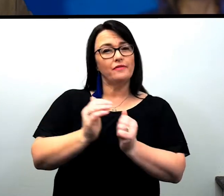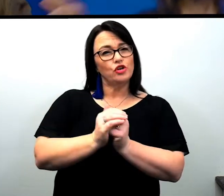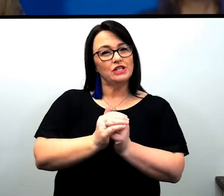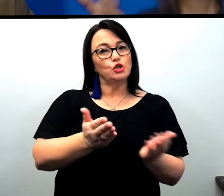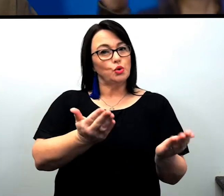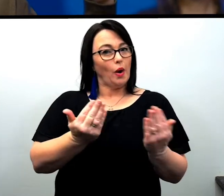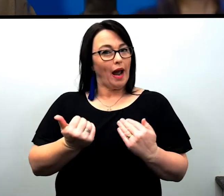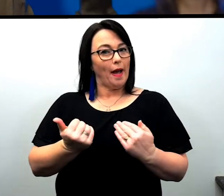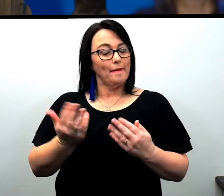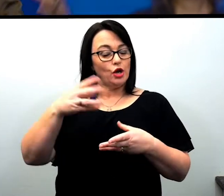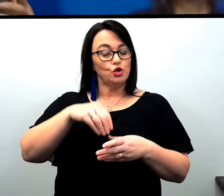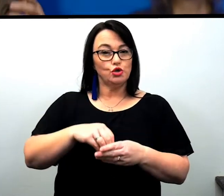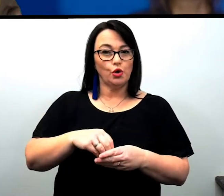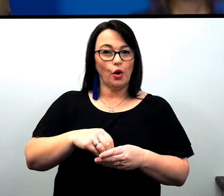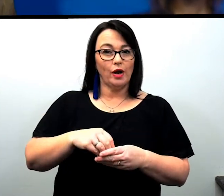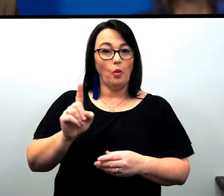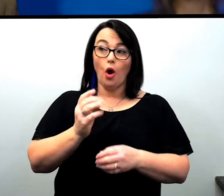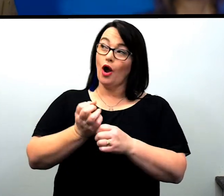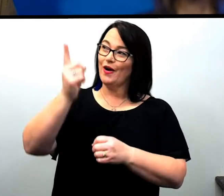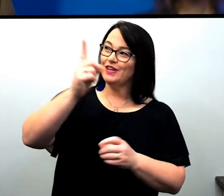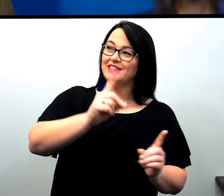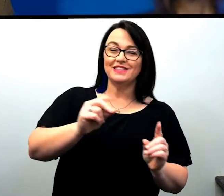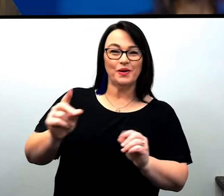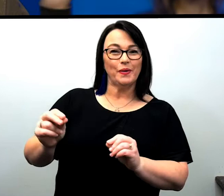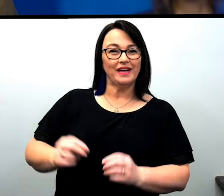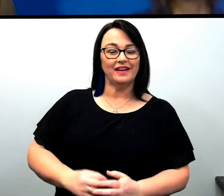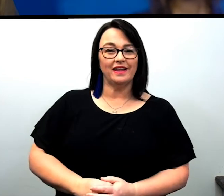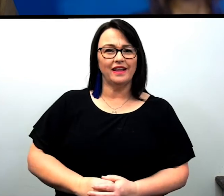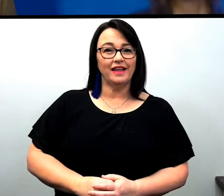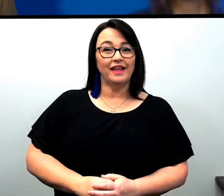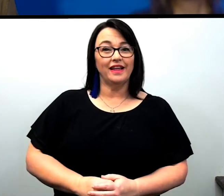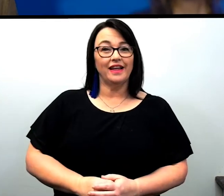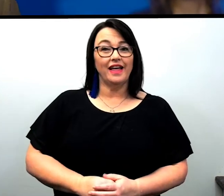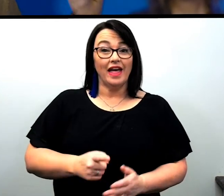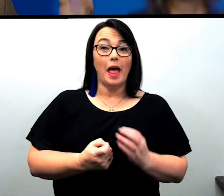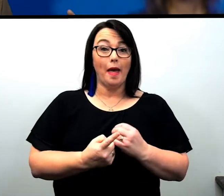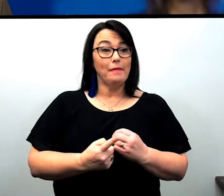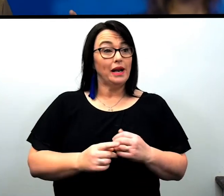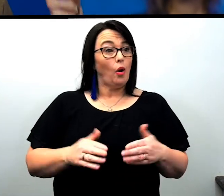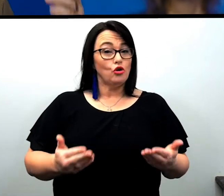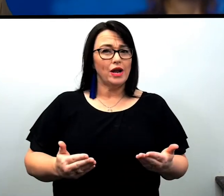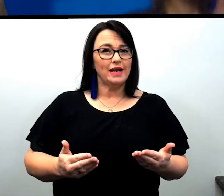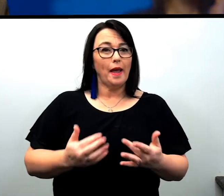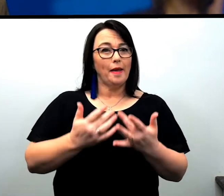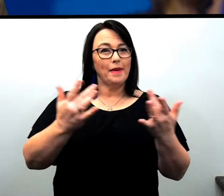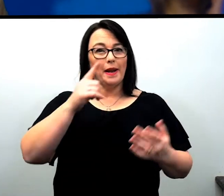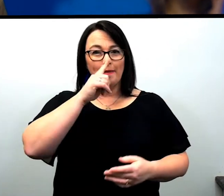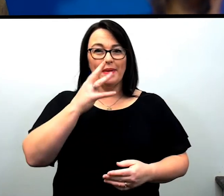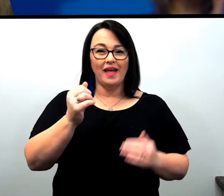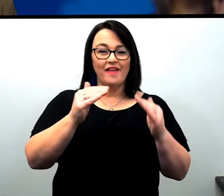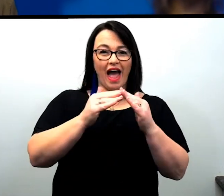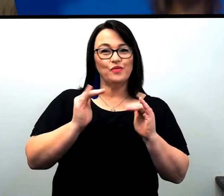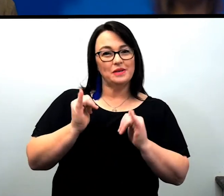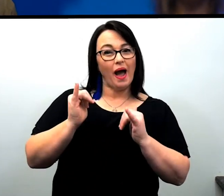to come along and join in with what God's doing as well. And I know that's happening already. Many houses have got house parties going